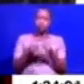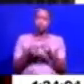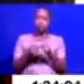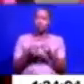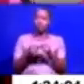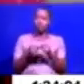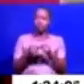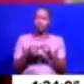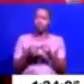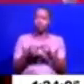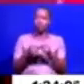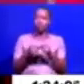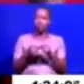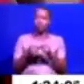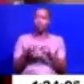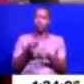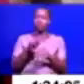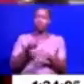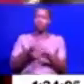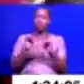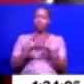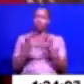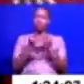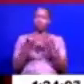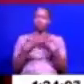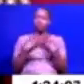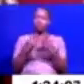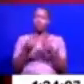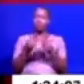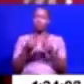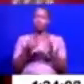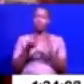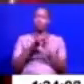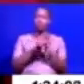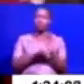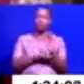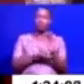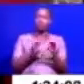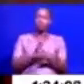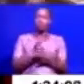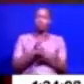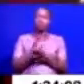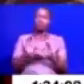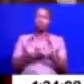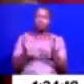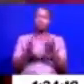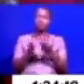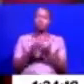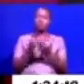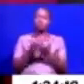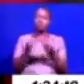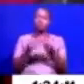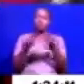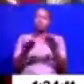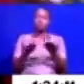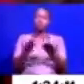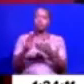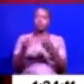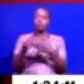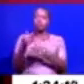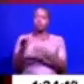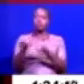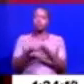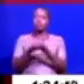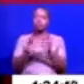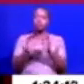a member of the National Institute of Health, noted that the program will deploy the use of community caregivers to reach out to members of the community in a